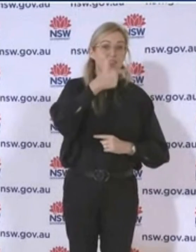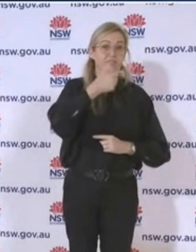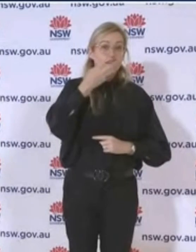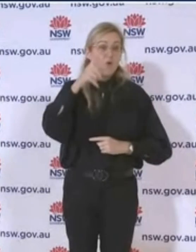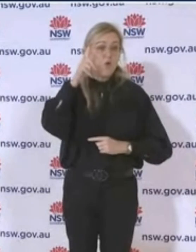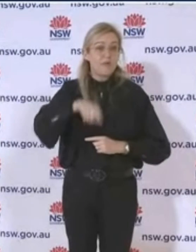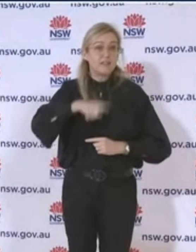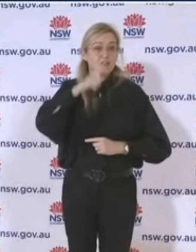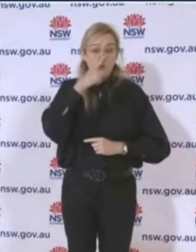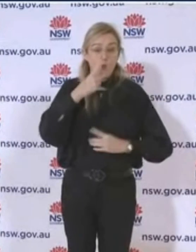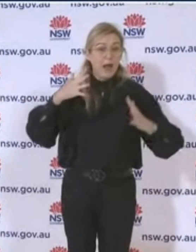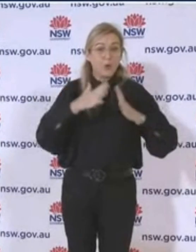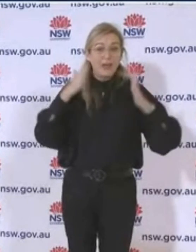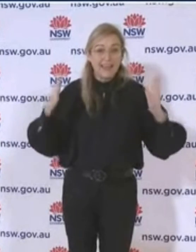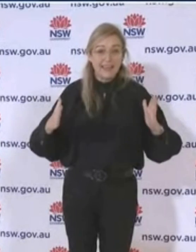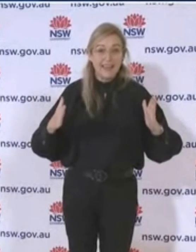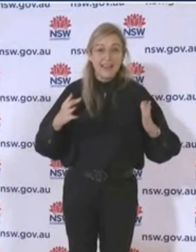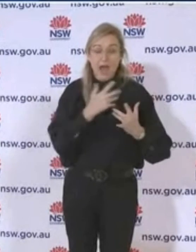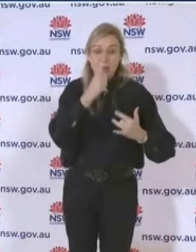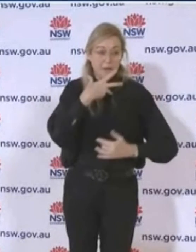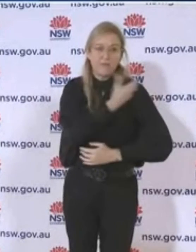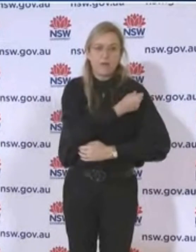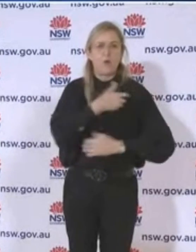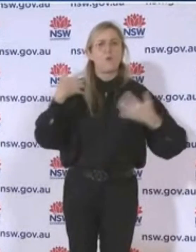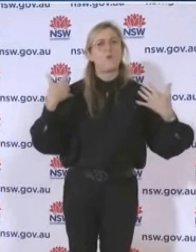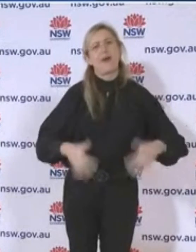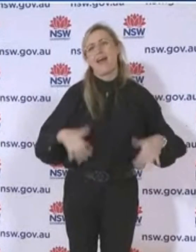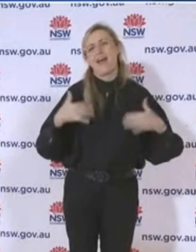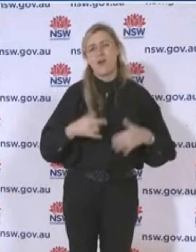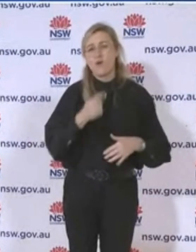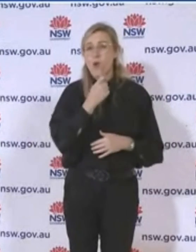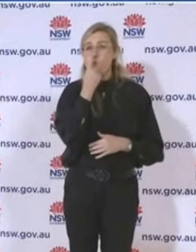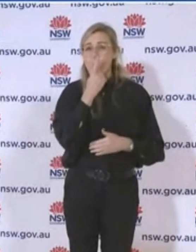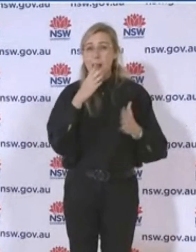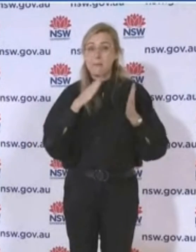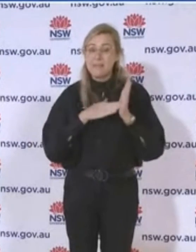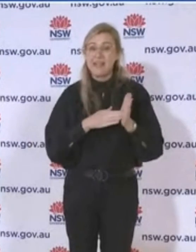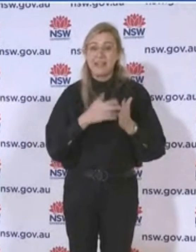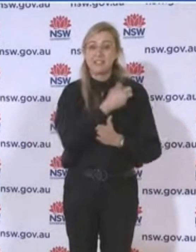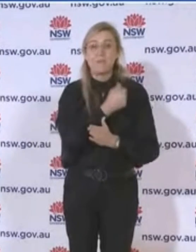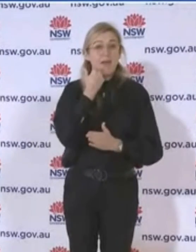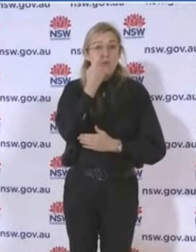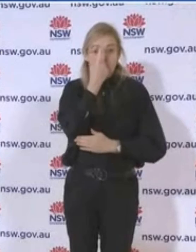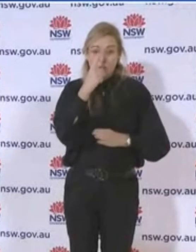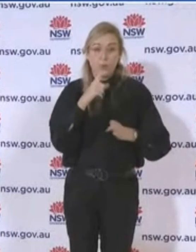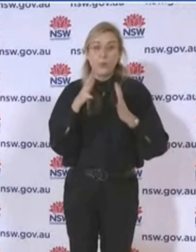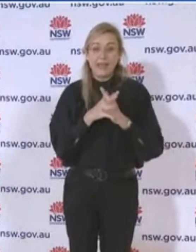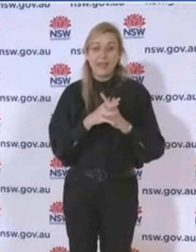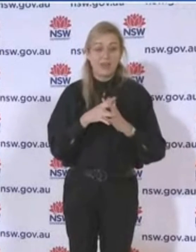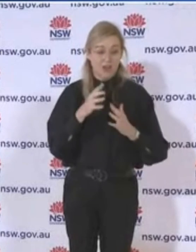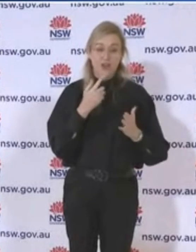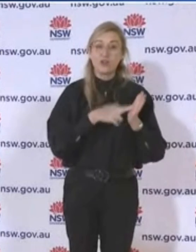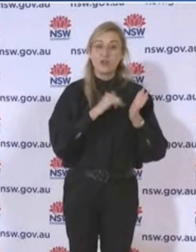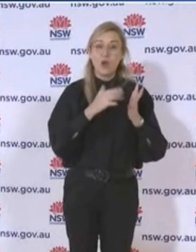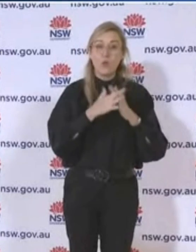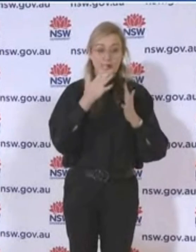people come forward and get the jab is an absolute record. We're approaching 1 million jabs a week. And for a population of 8 million